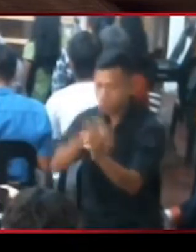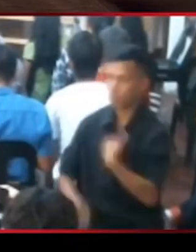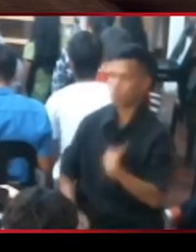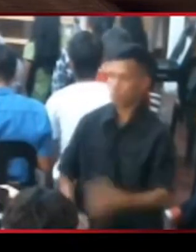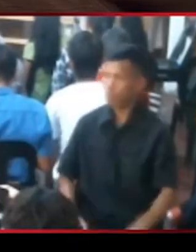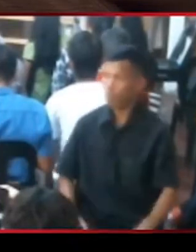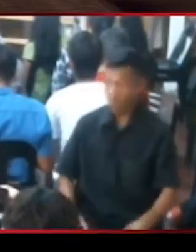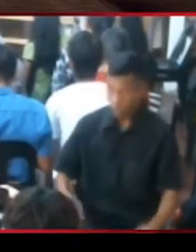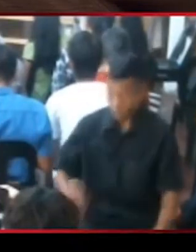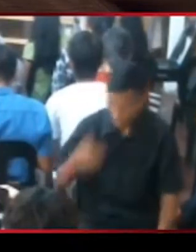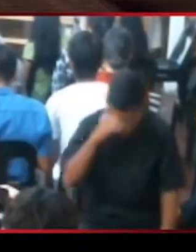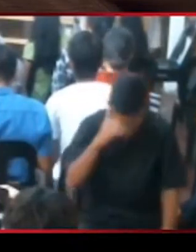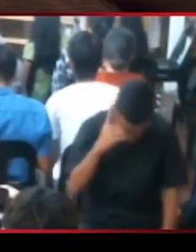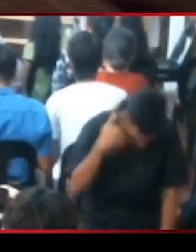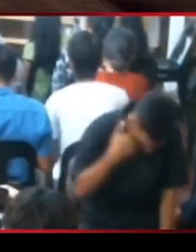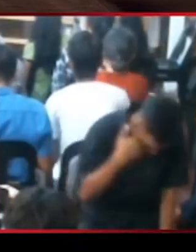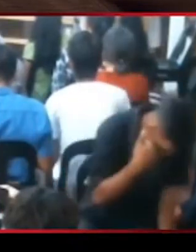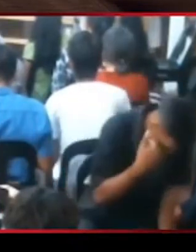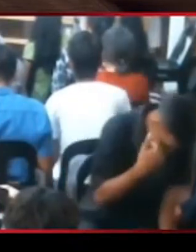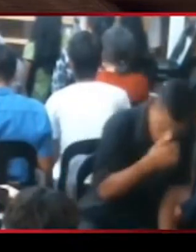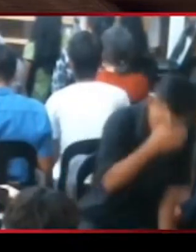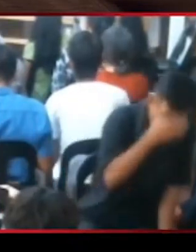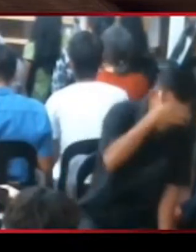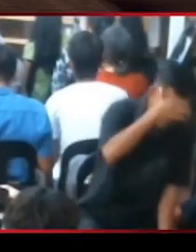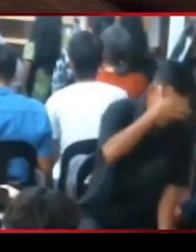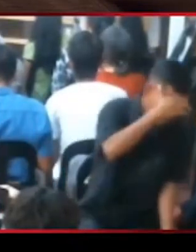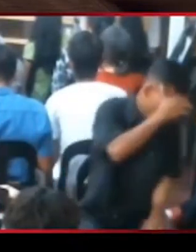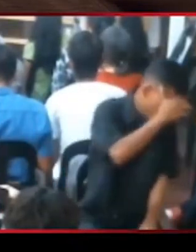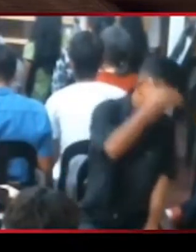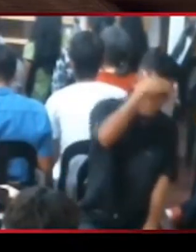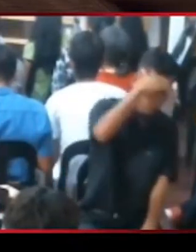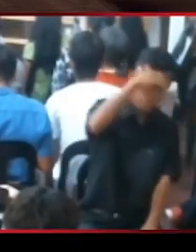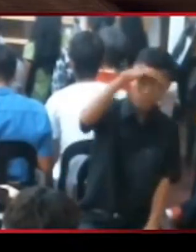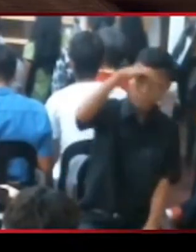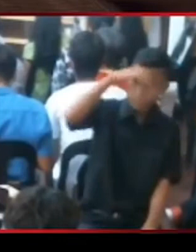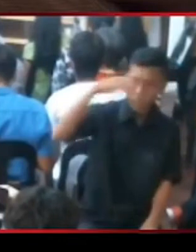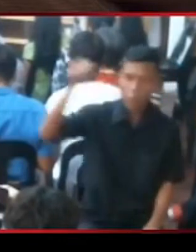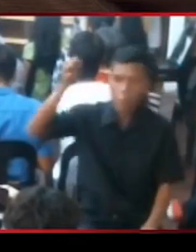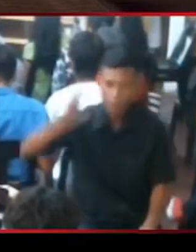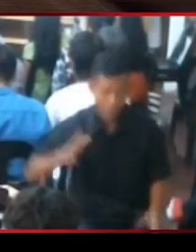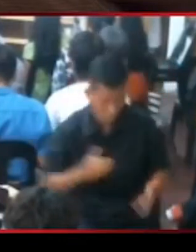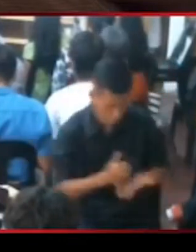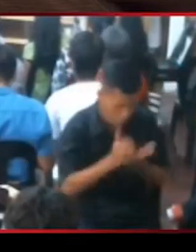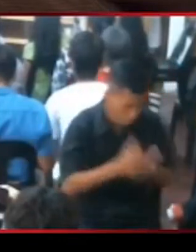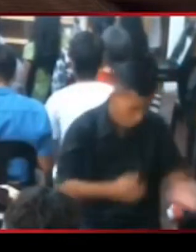So the pastor went along with that. I don't know if Ma Barker ever got